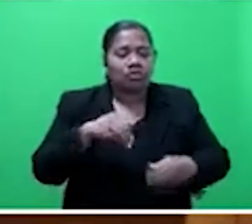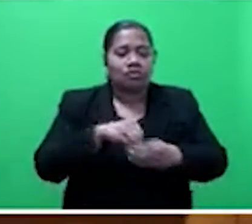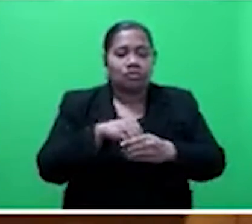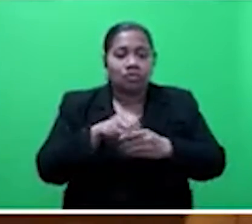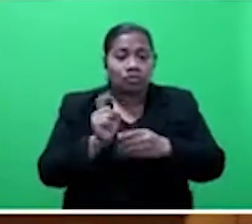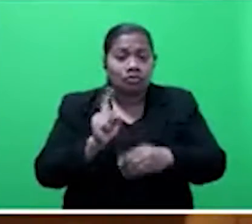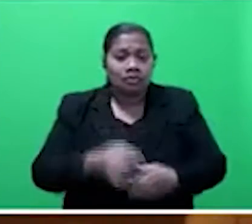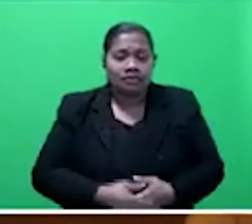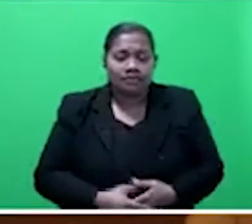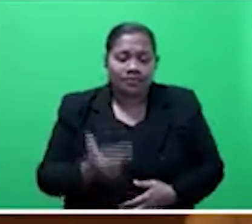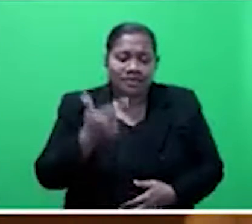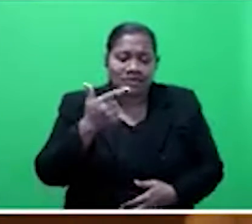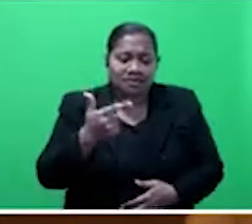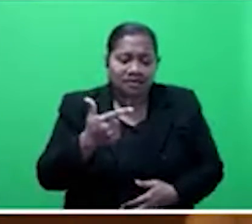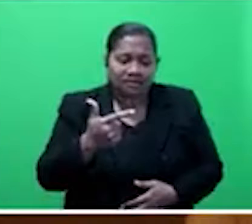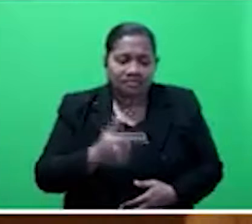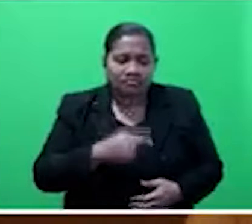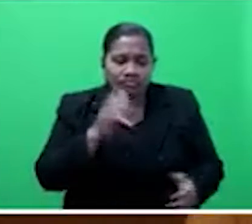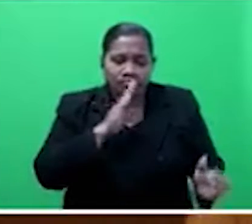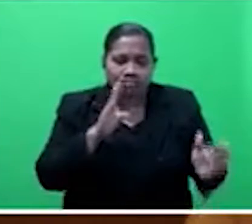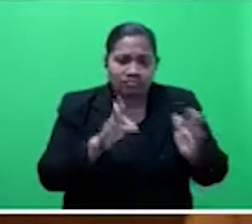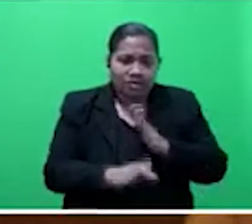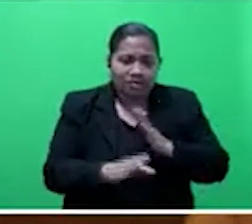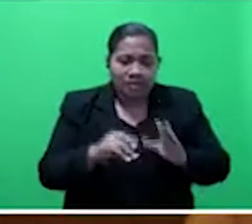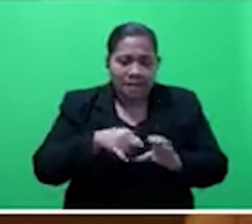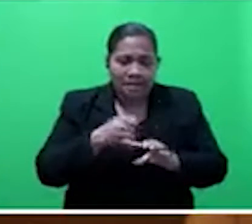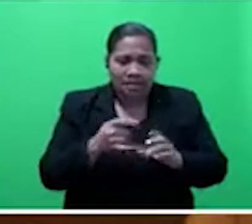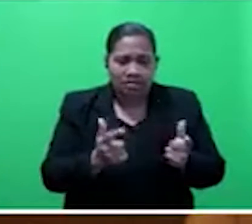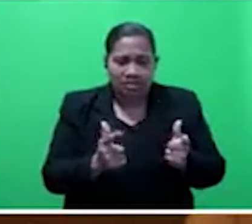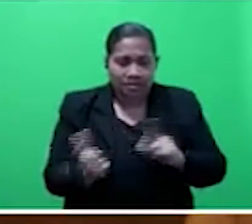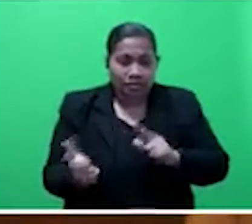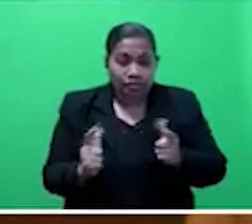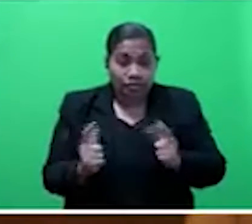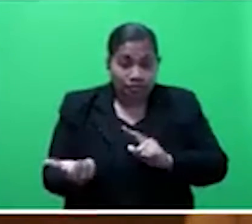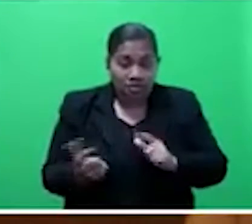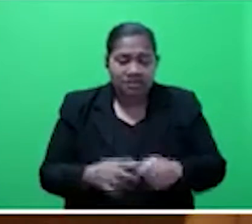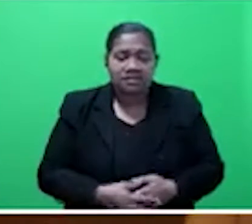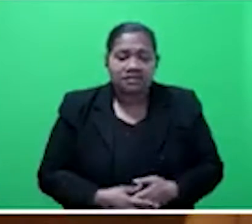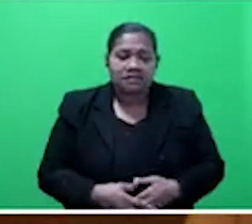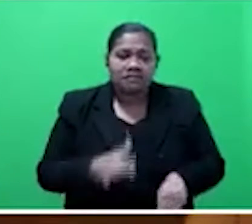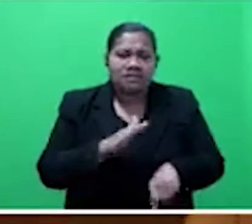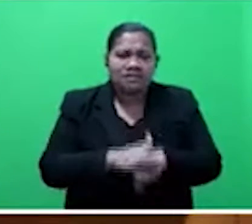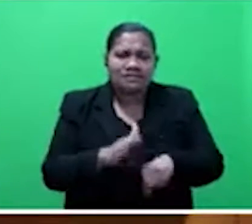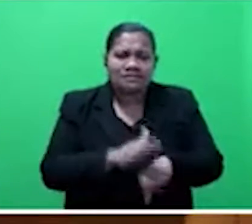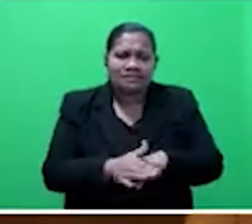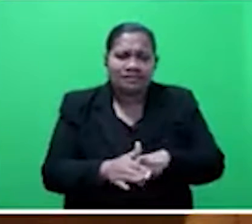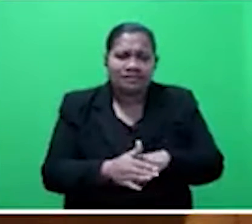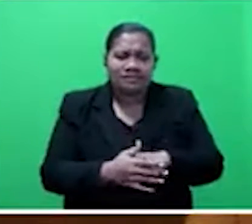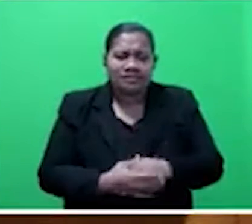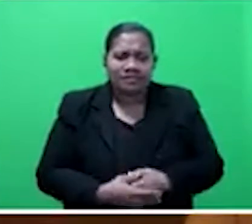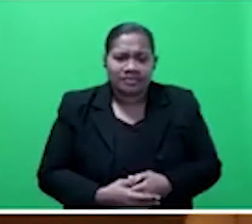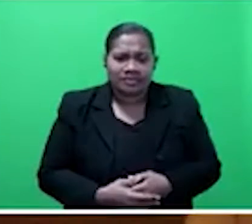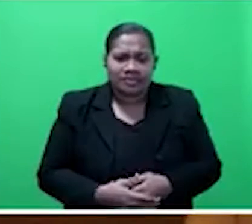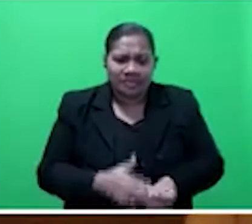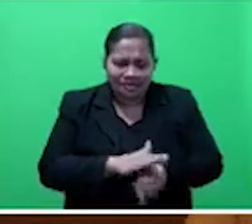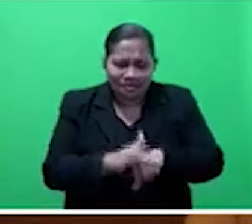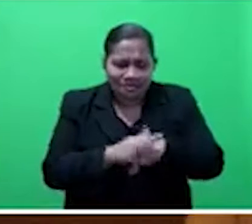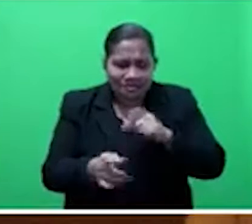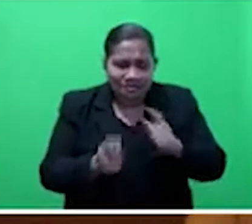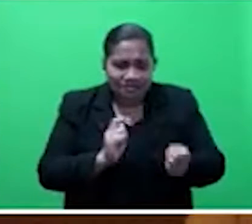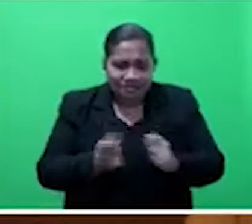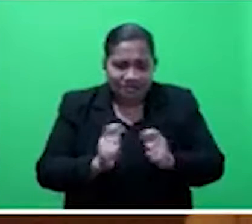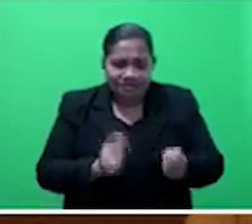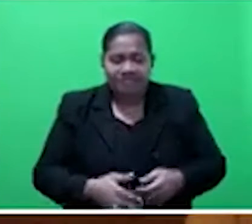7 private medical laboratories for laboratory analysis and blood samples referred by GPs engaged under the